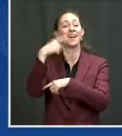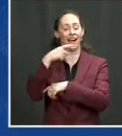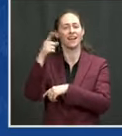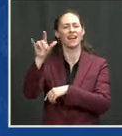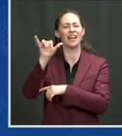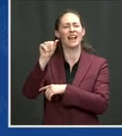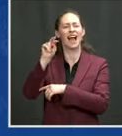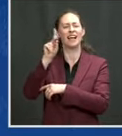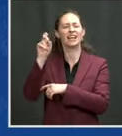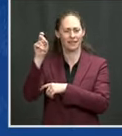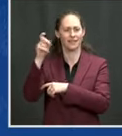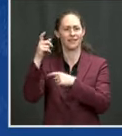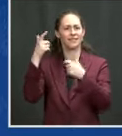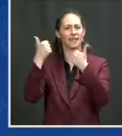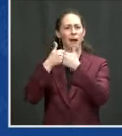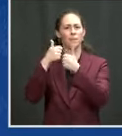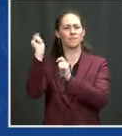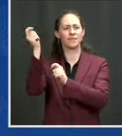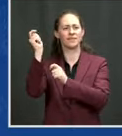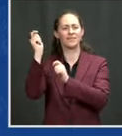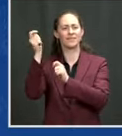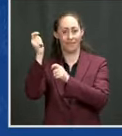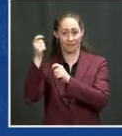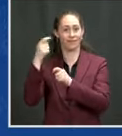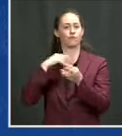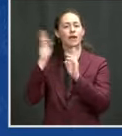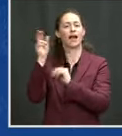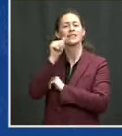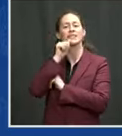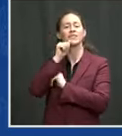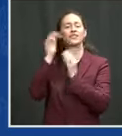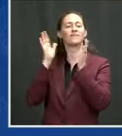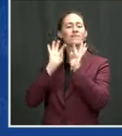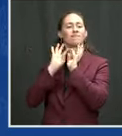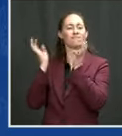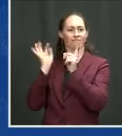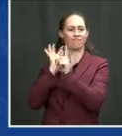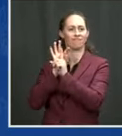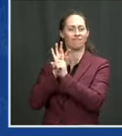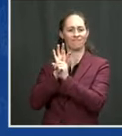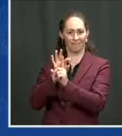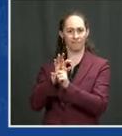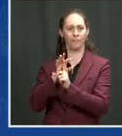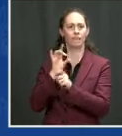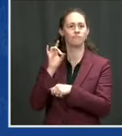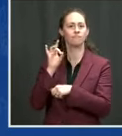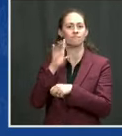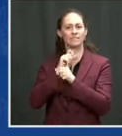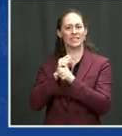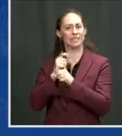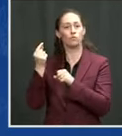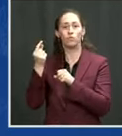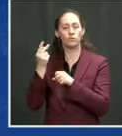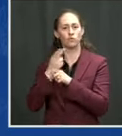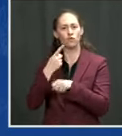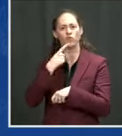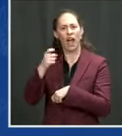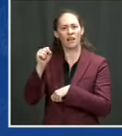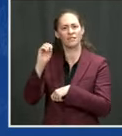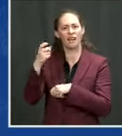security, wore Red Sox socks, and he pulled up his, his, his pants a little bit so everybody could see him.